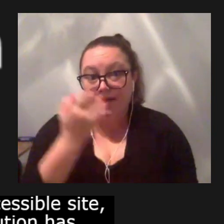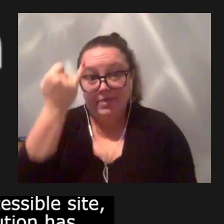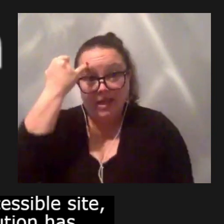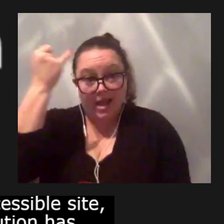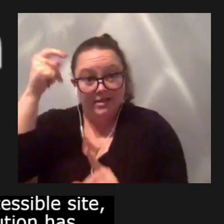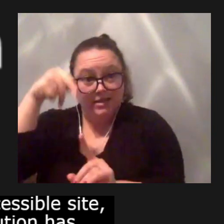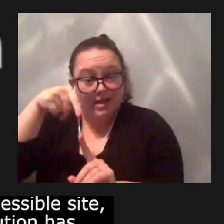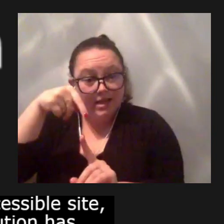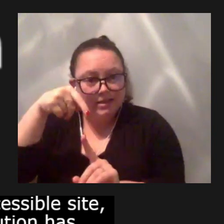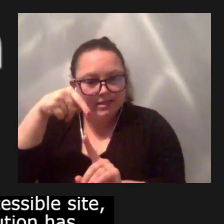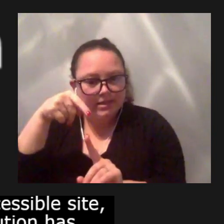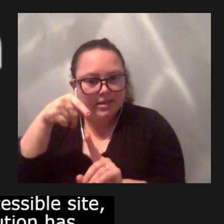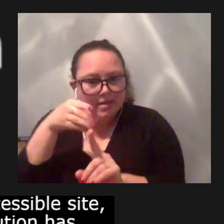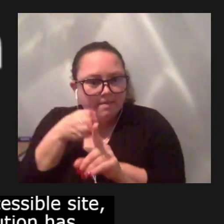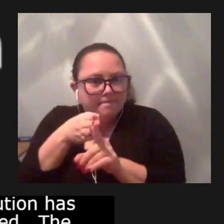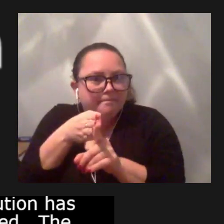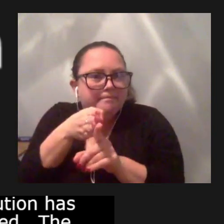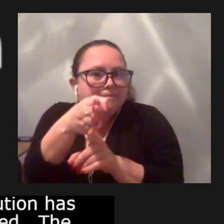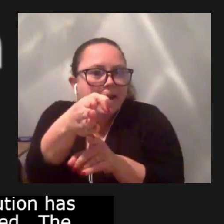site the accessible site,